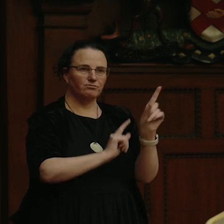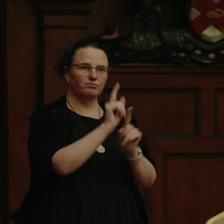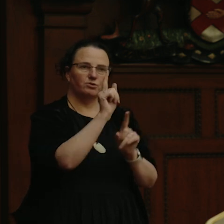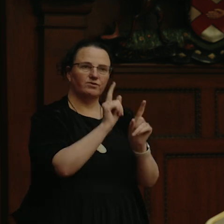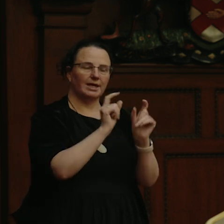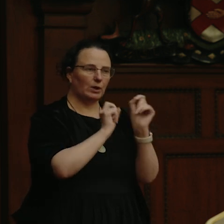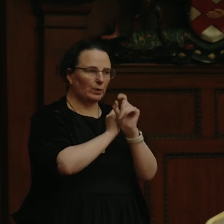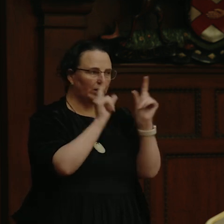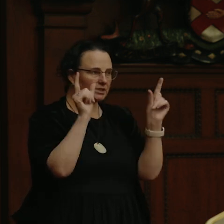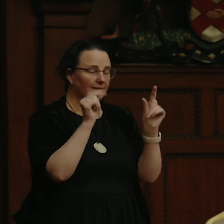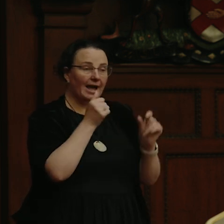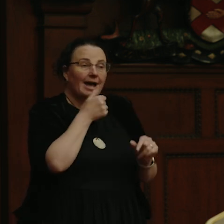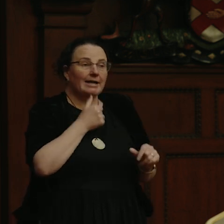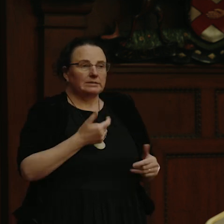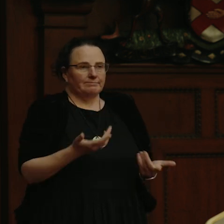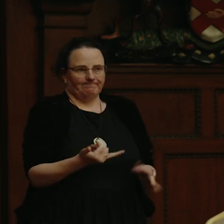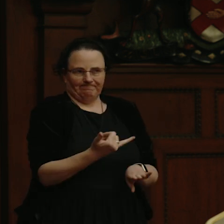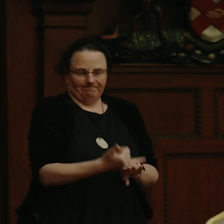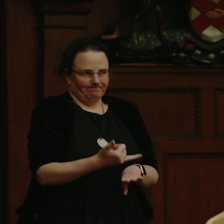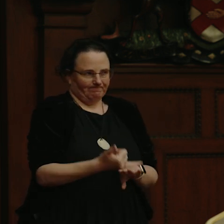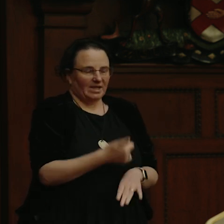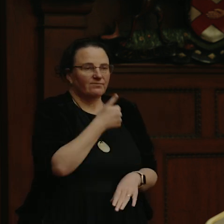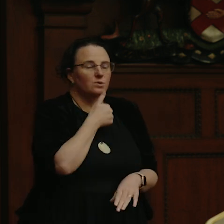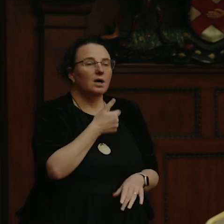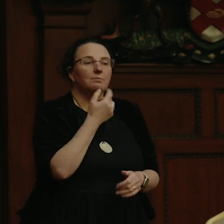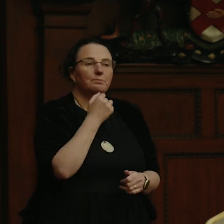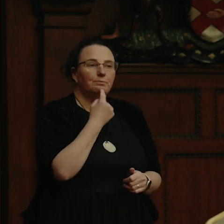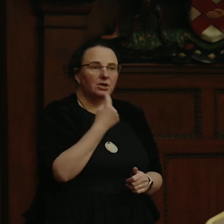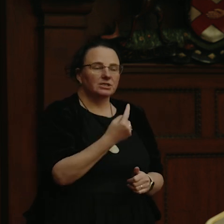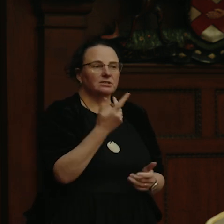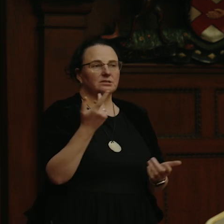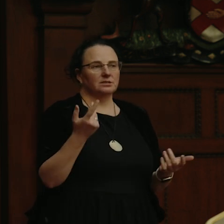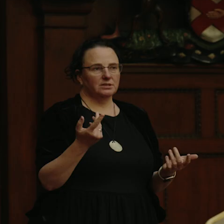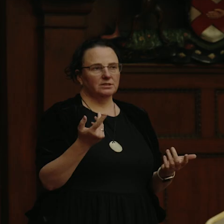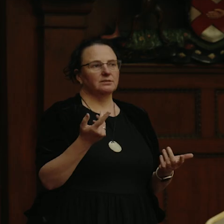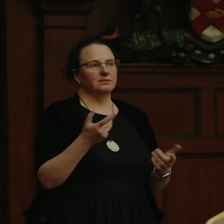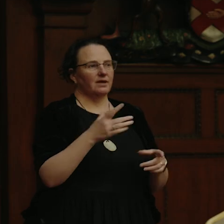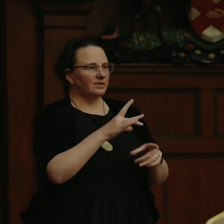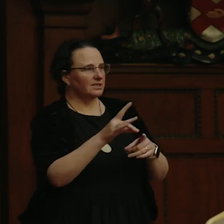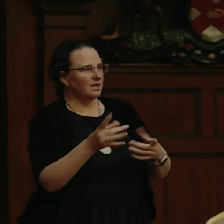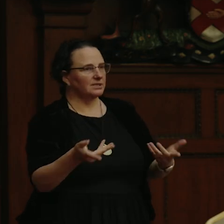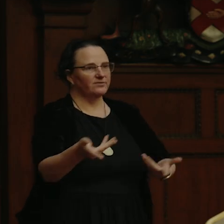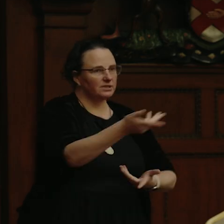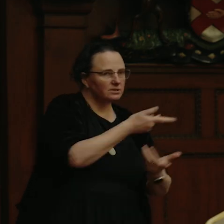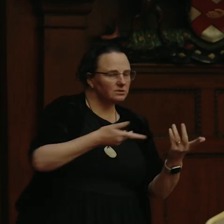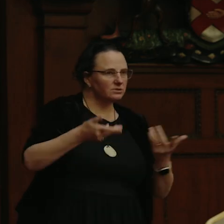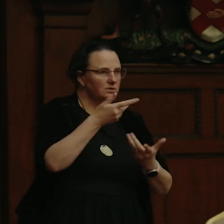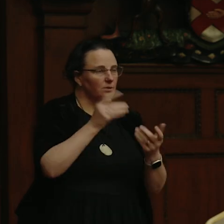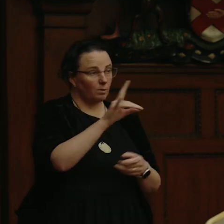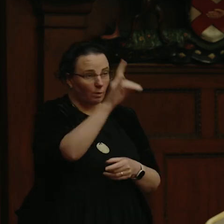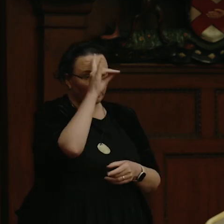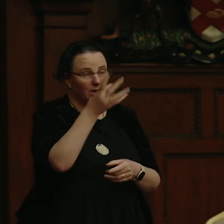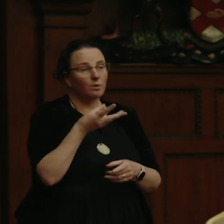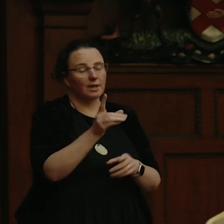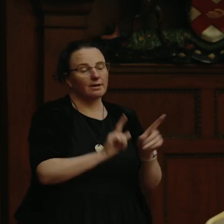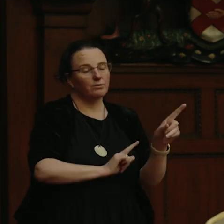So I unfortunately don't have an answer for that, but it's hopefully in having talks like this, it's hopefully